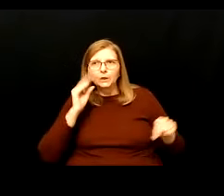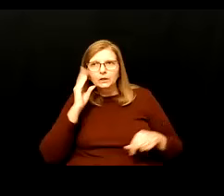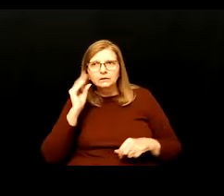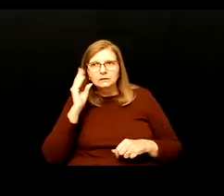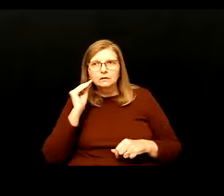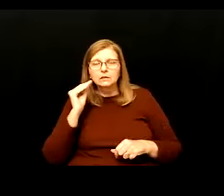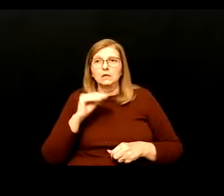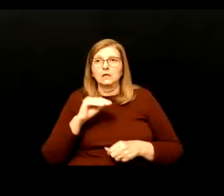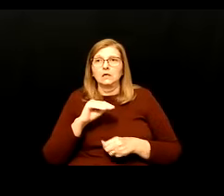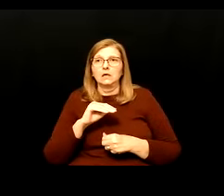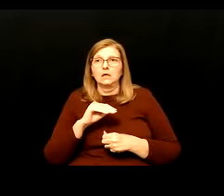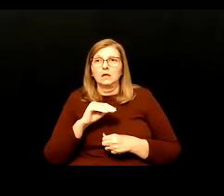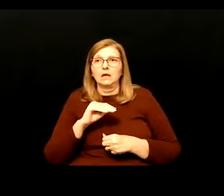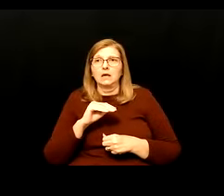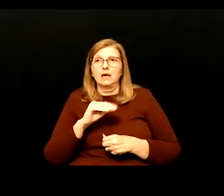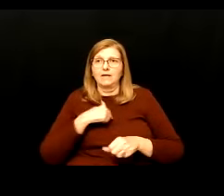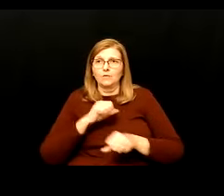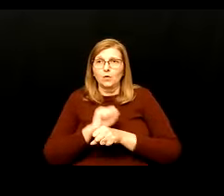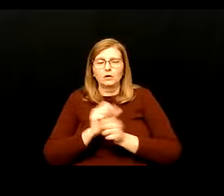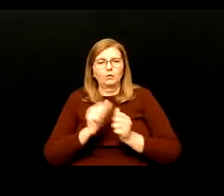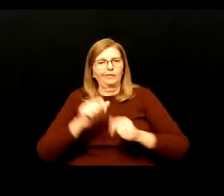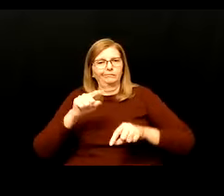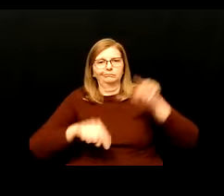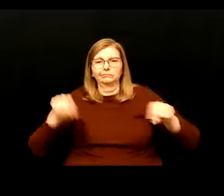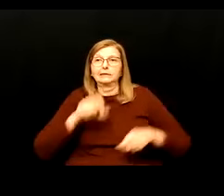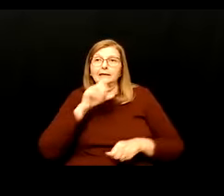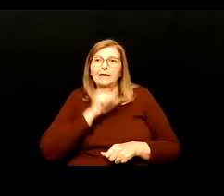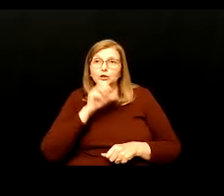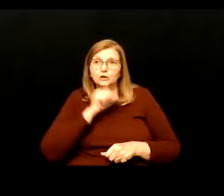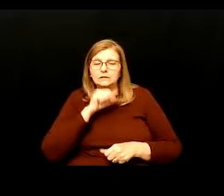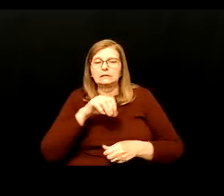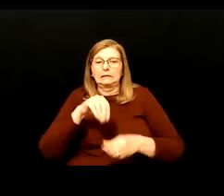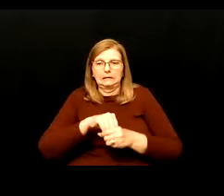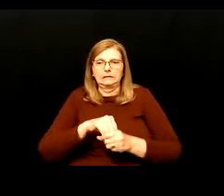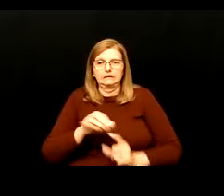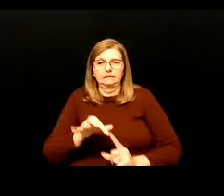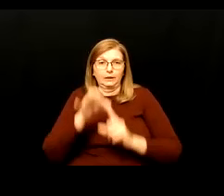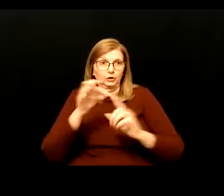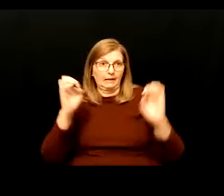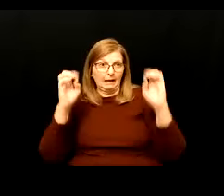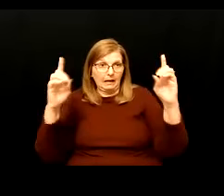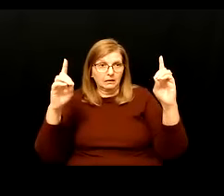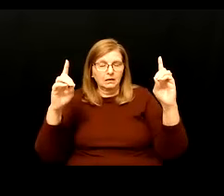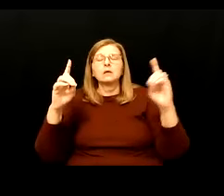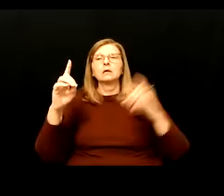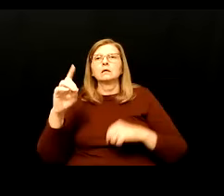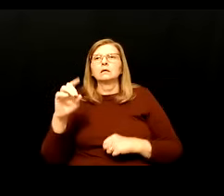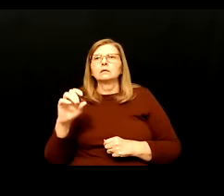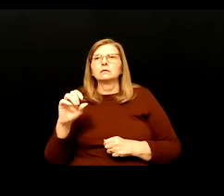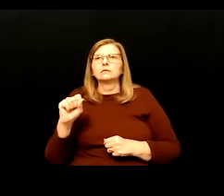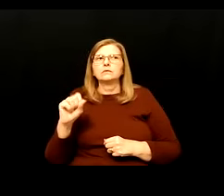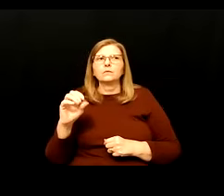experience and I've worked with all ages within special education. So I